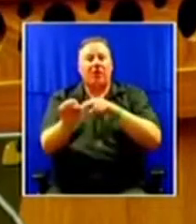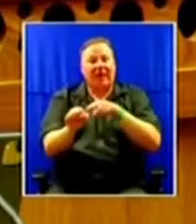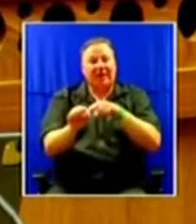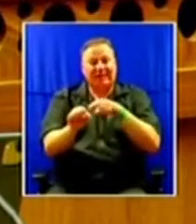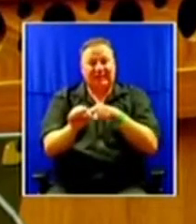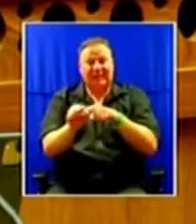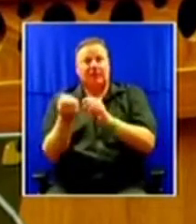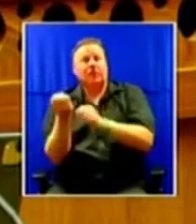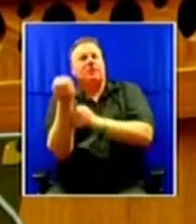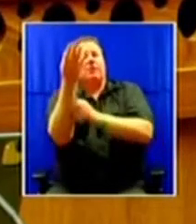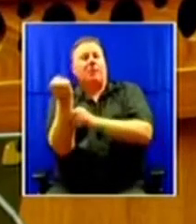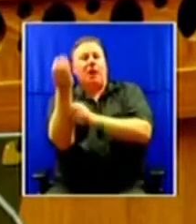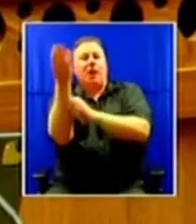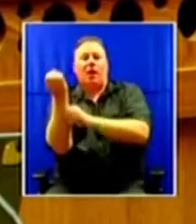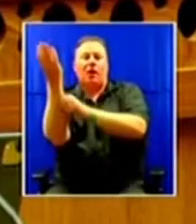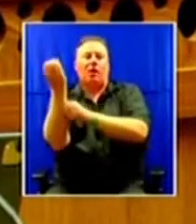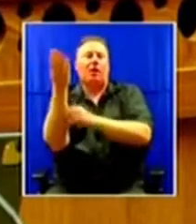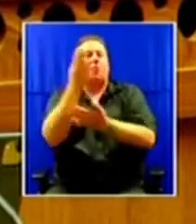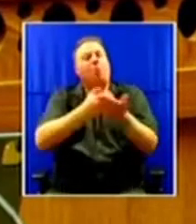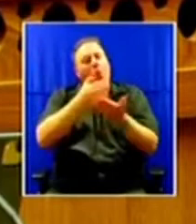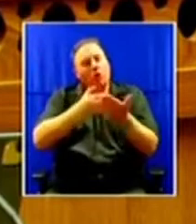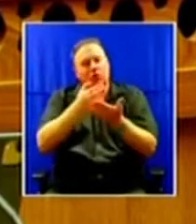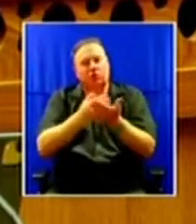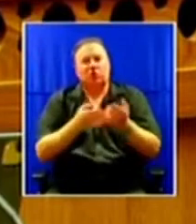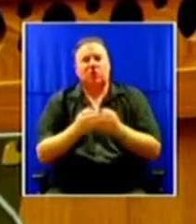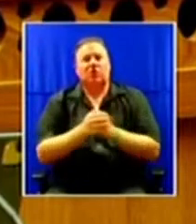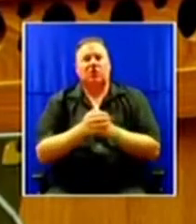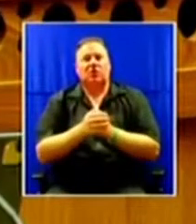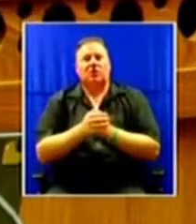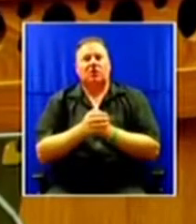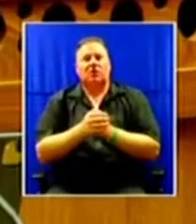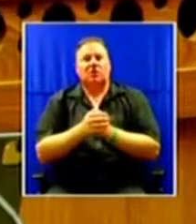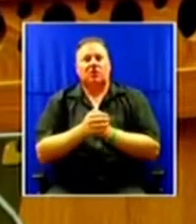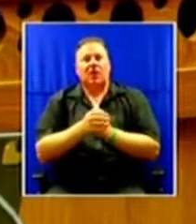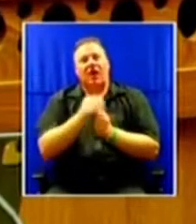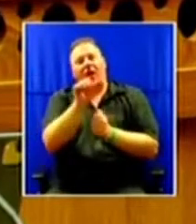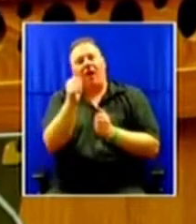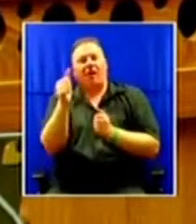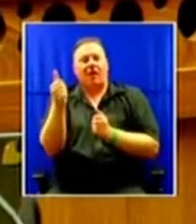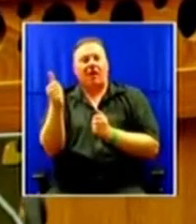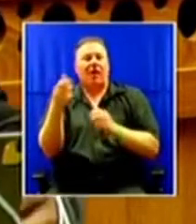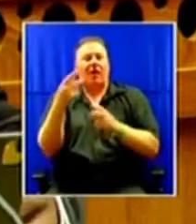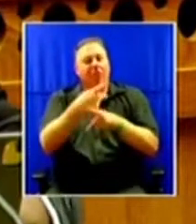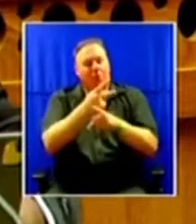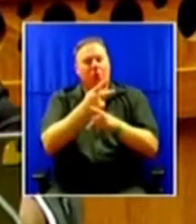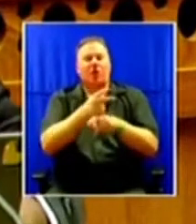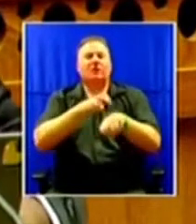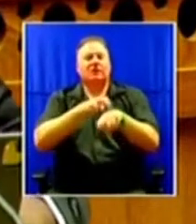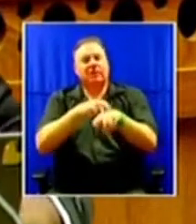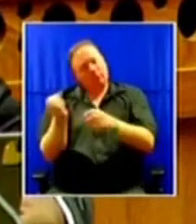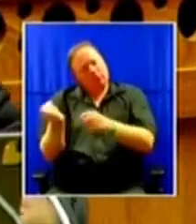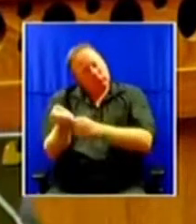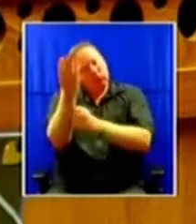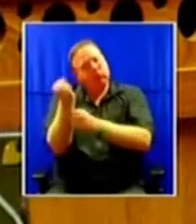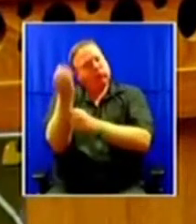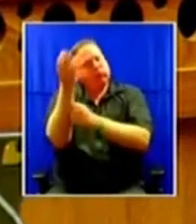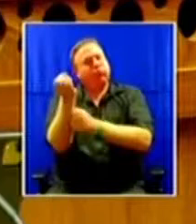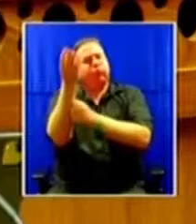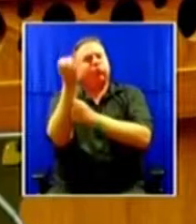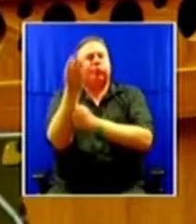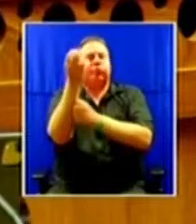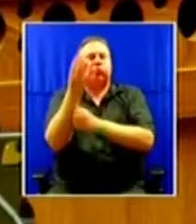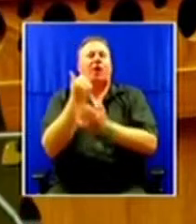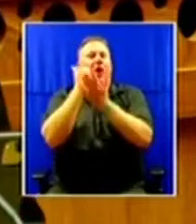them with various components and a whole lot of other products that have that go into